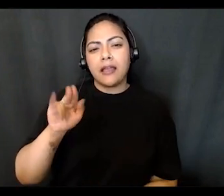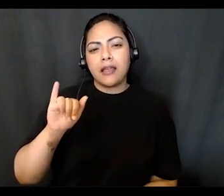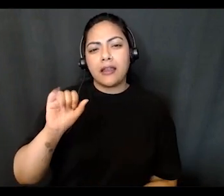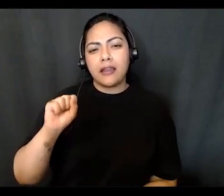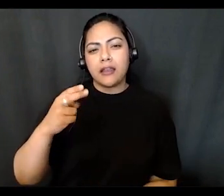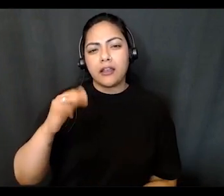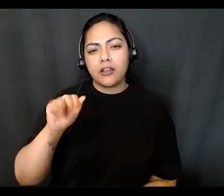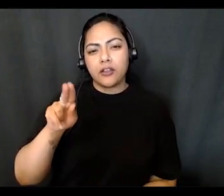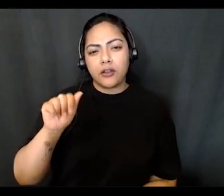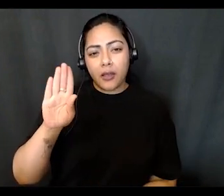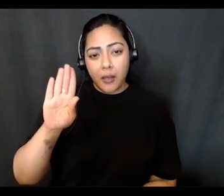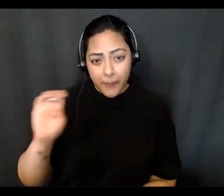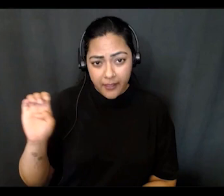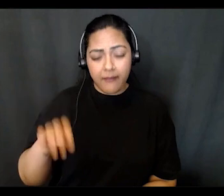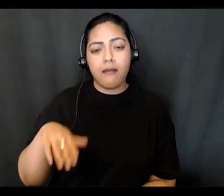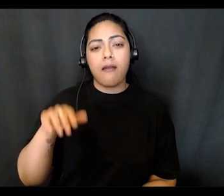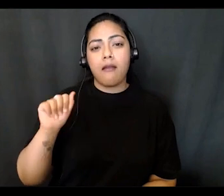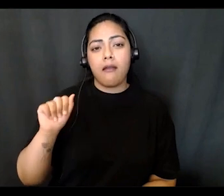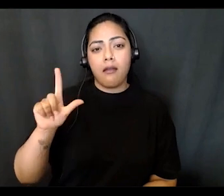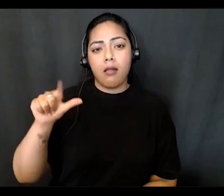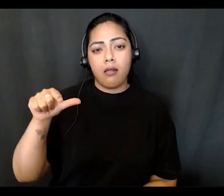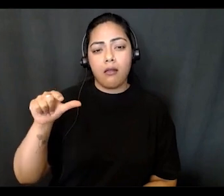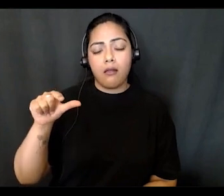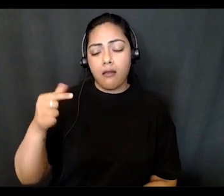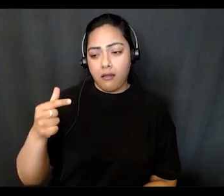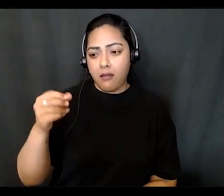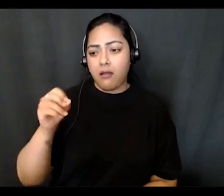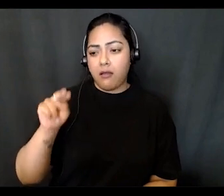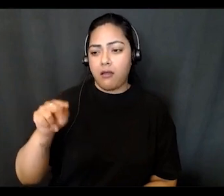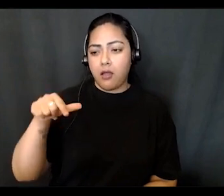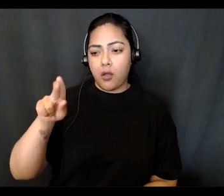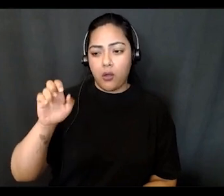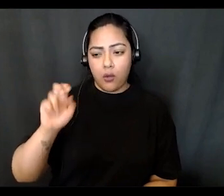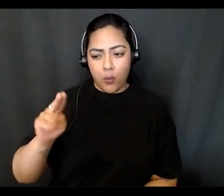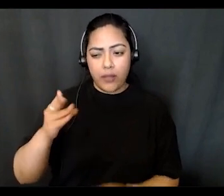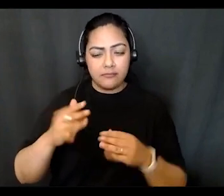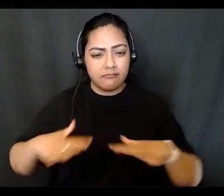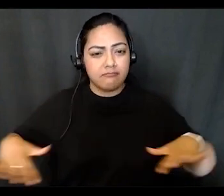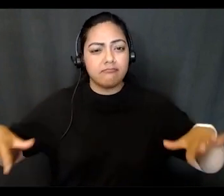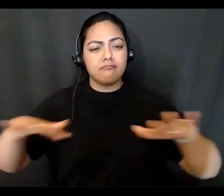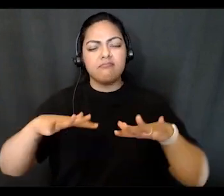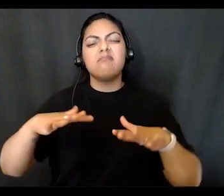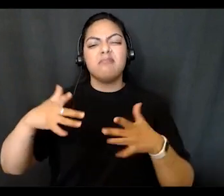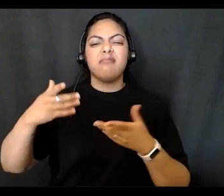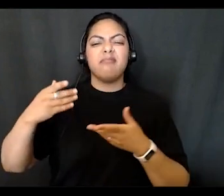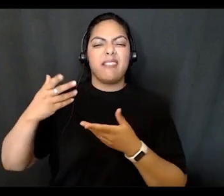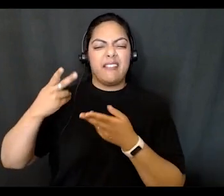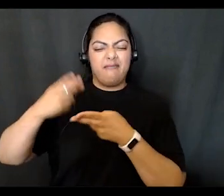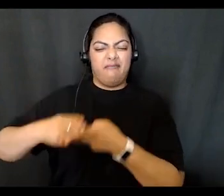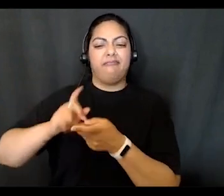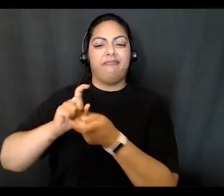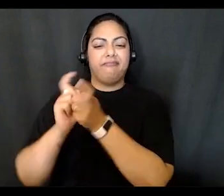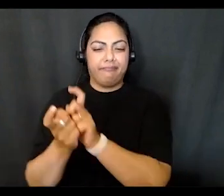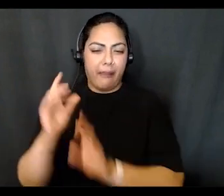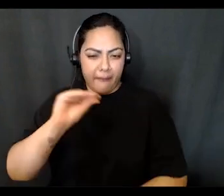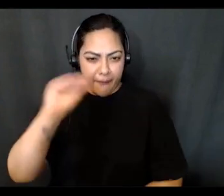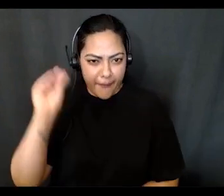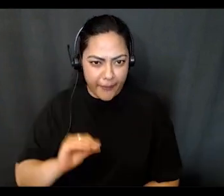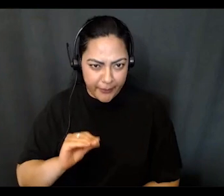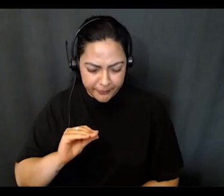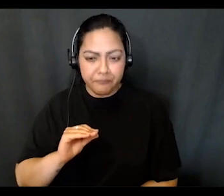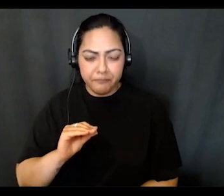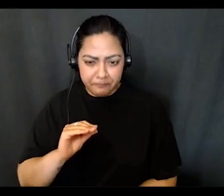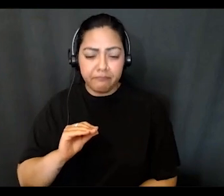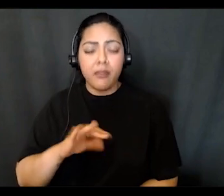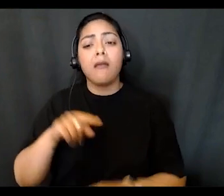place colonially known as Ottawa. At Healthcare Excellence Canada, we are dedicated to truth and